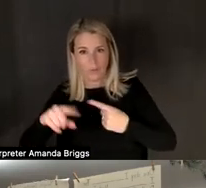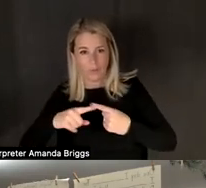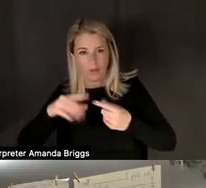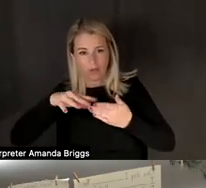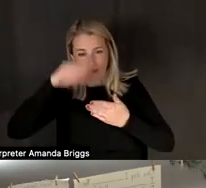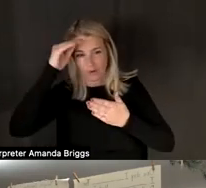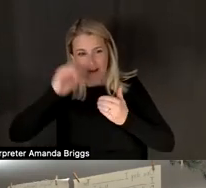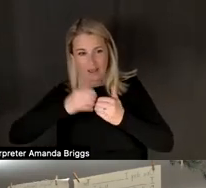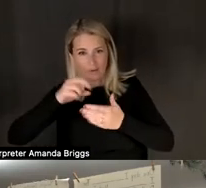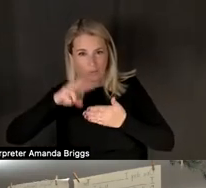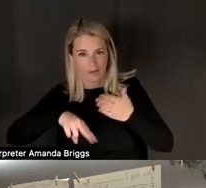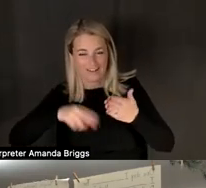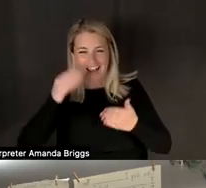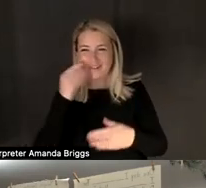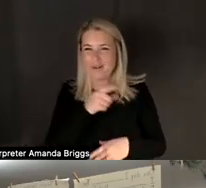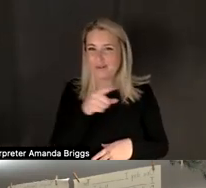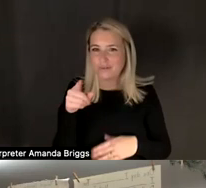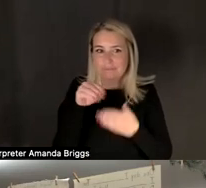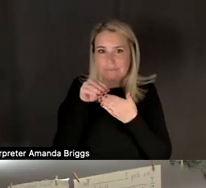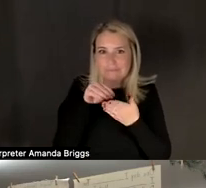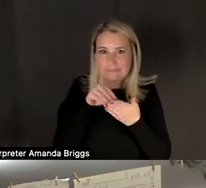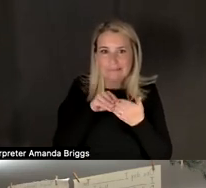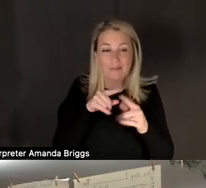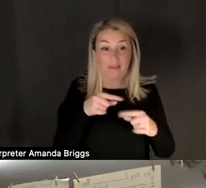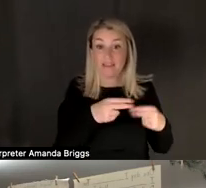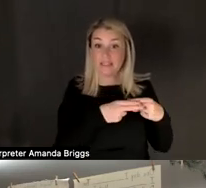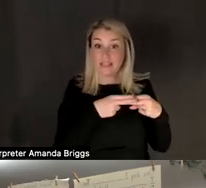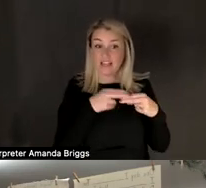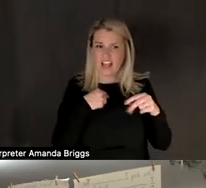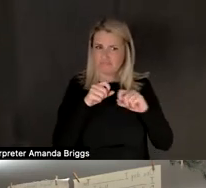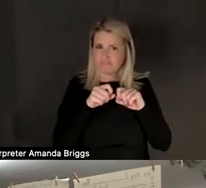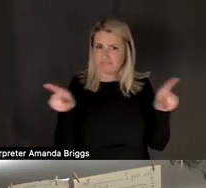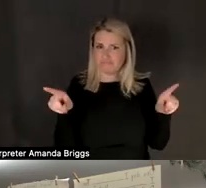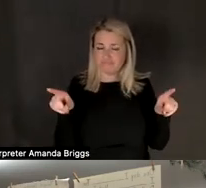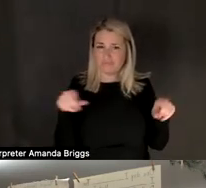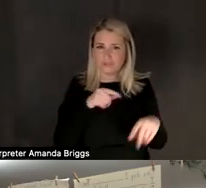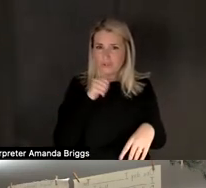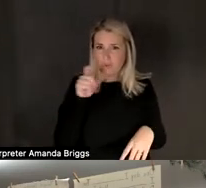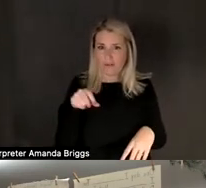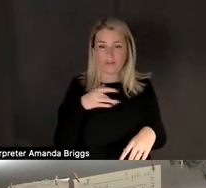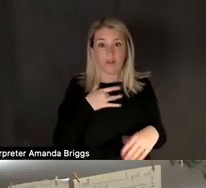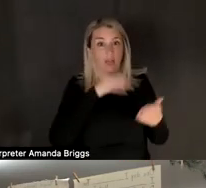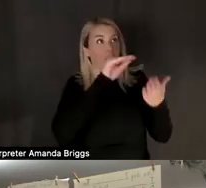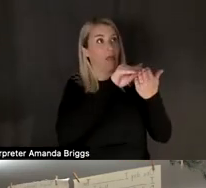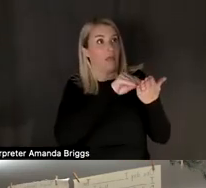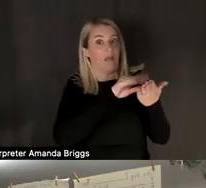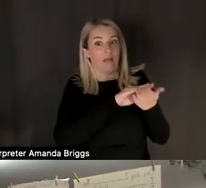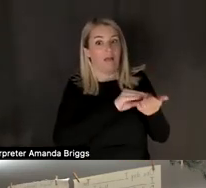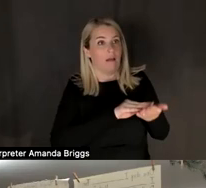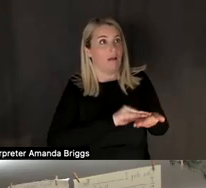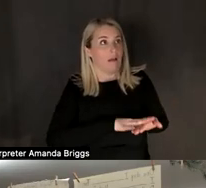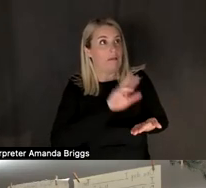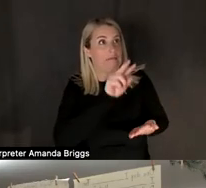are taking notes too, but this slideshow, I can send it out to you afterwards too, so you don't have to feel like you have to write everything down if it's here too,